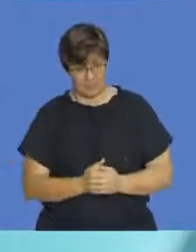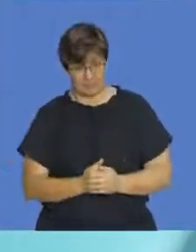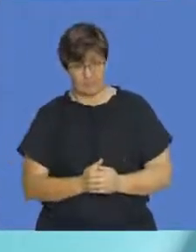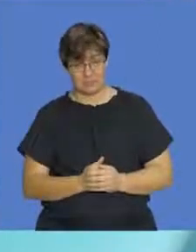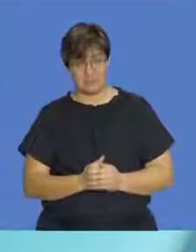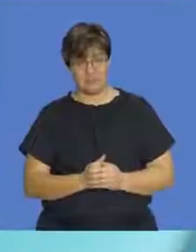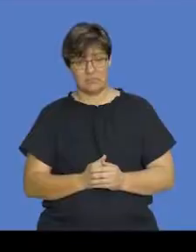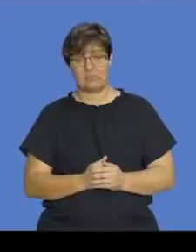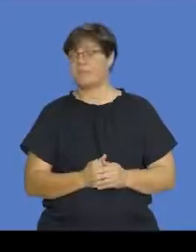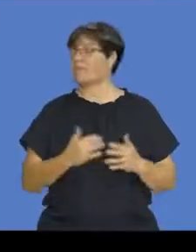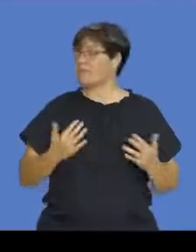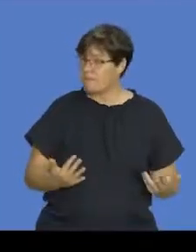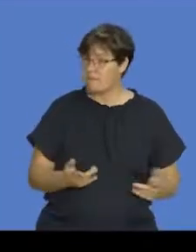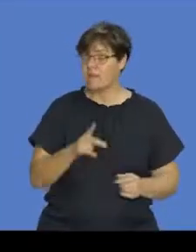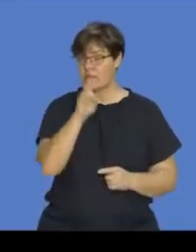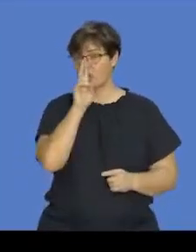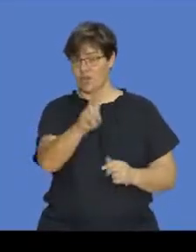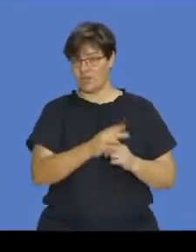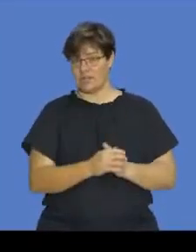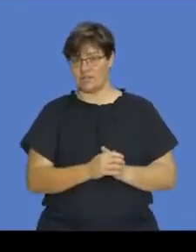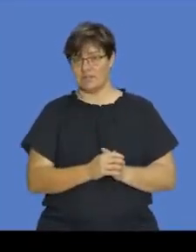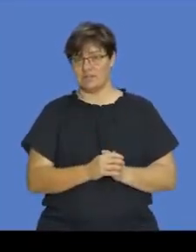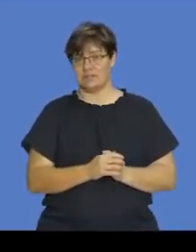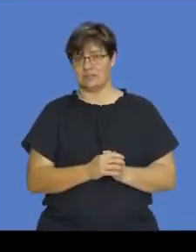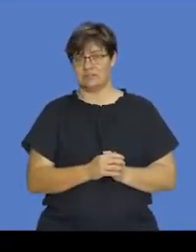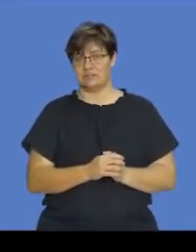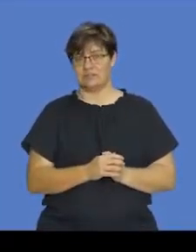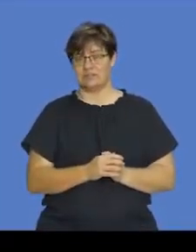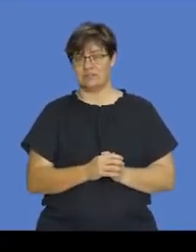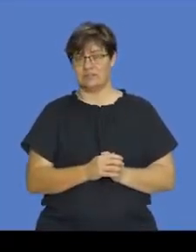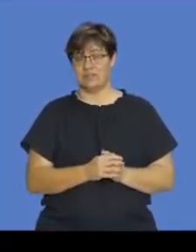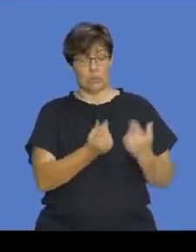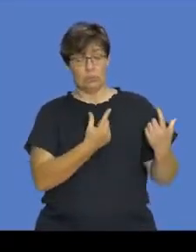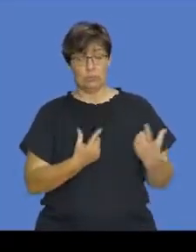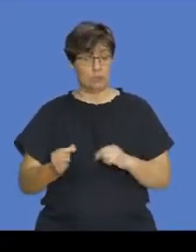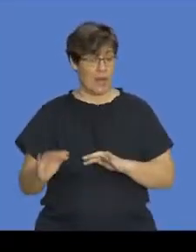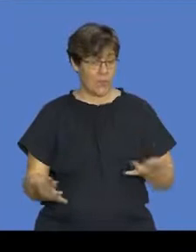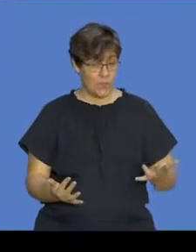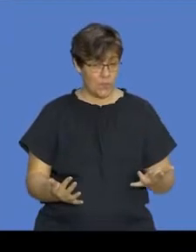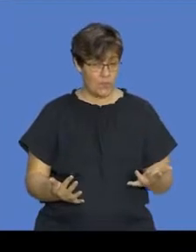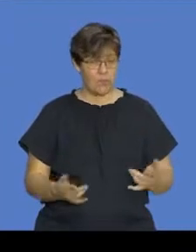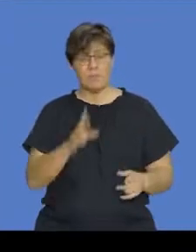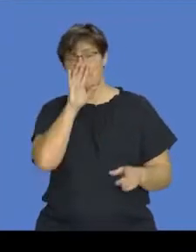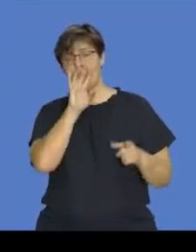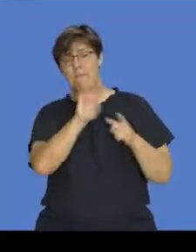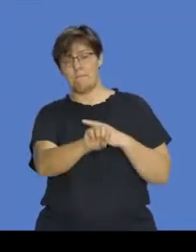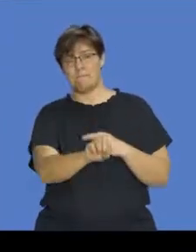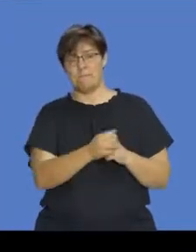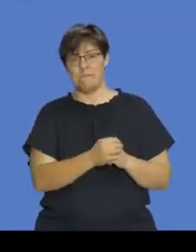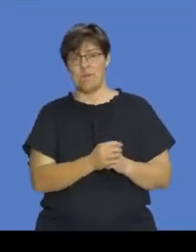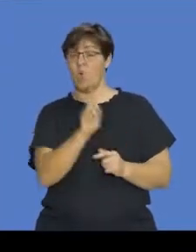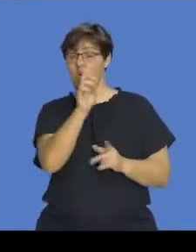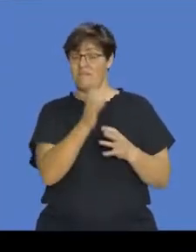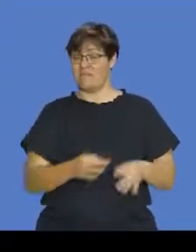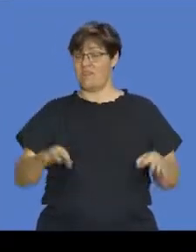this respect, we can have a look and we can see that if you do that, you recognize there's only one value